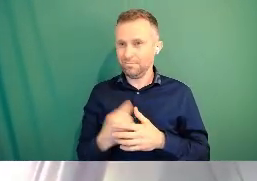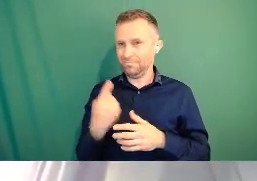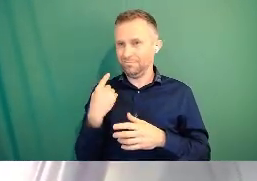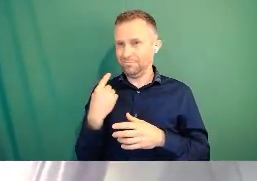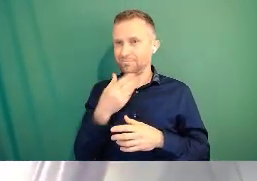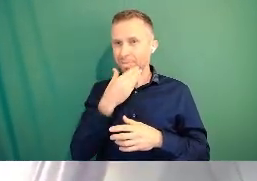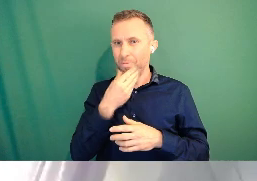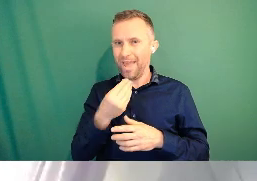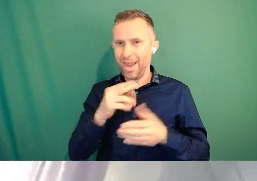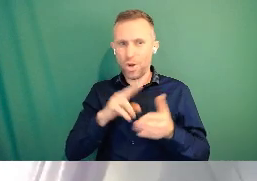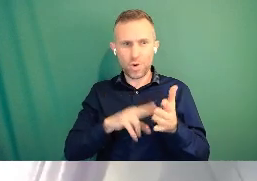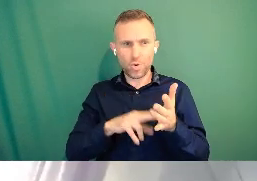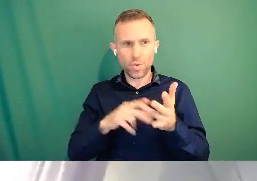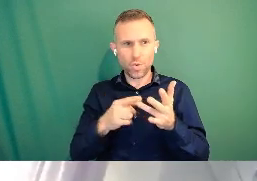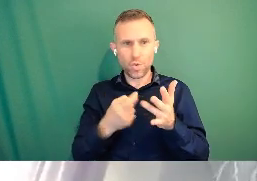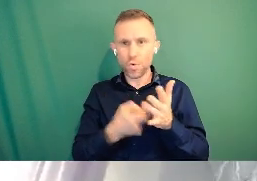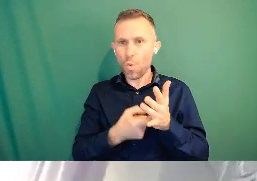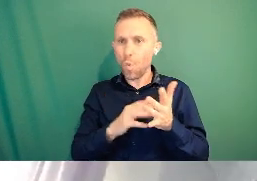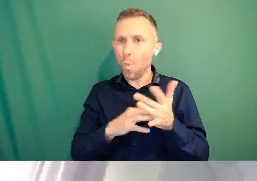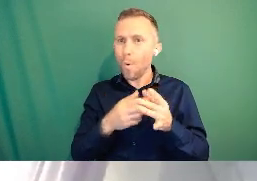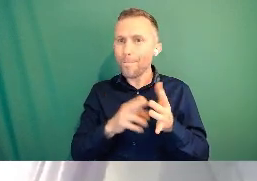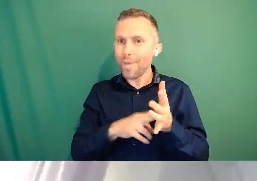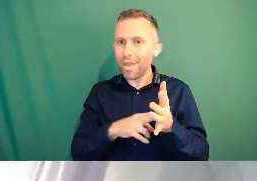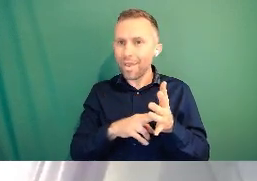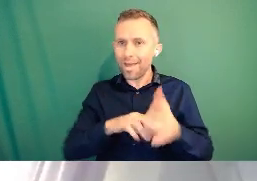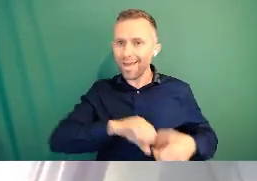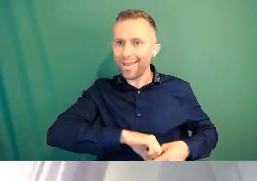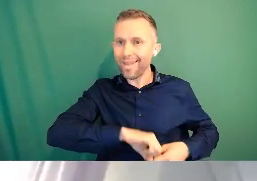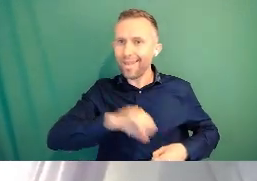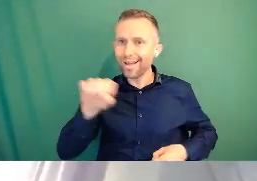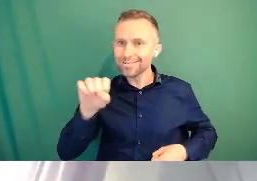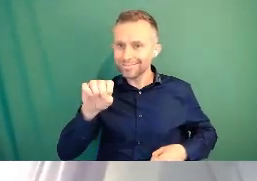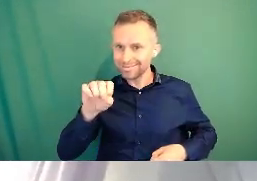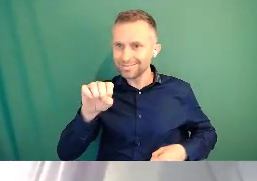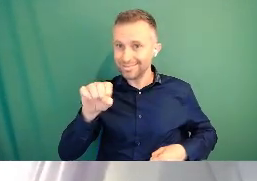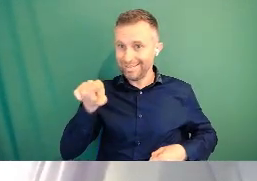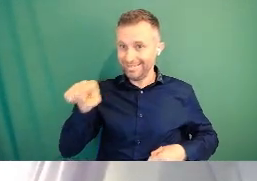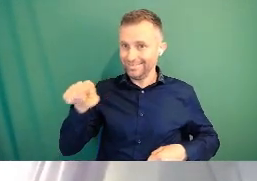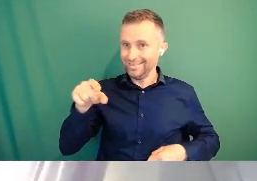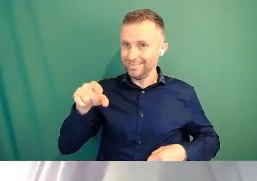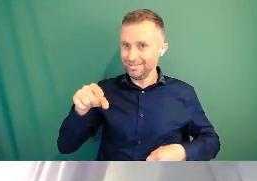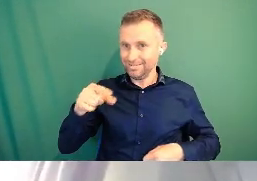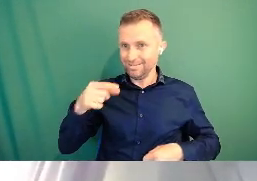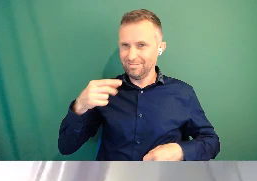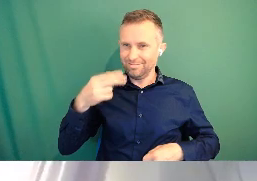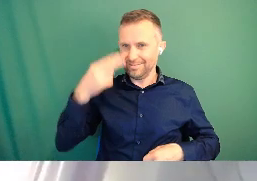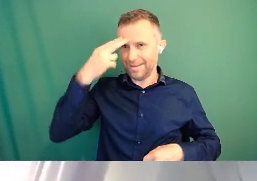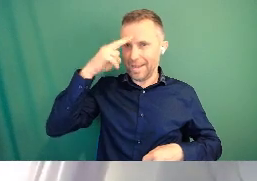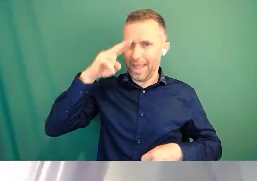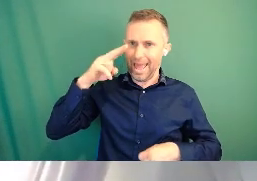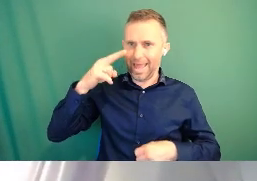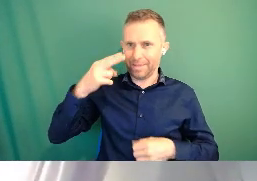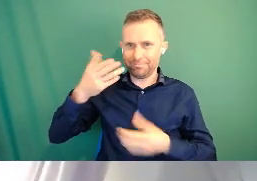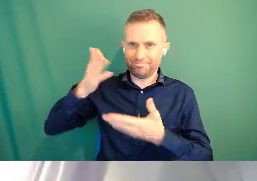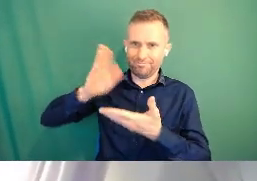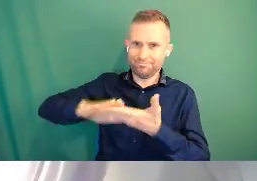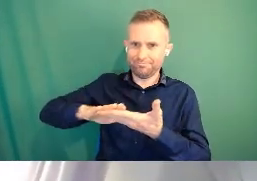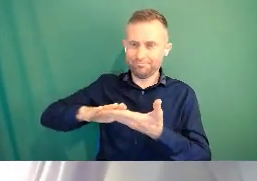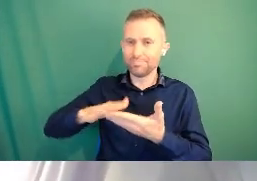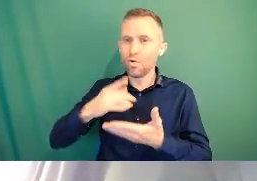the talk, he was a Norman knight who had long ginger hair, and he was nicknamed the Red